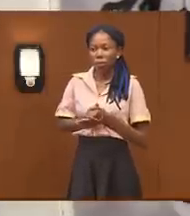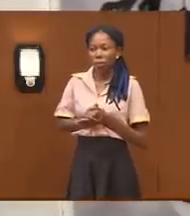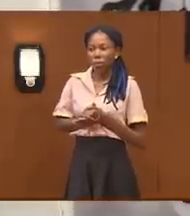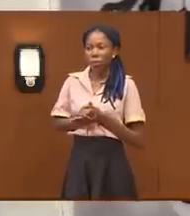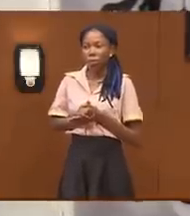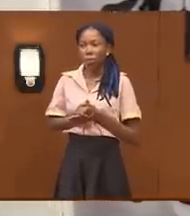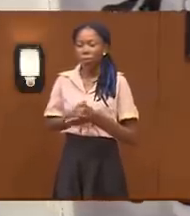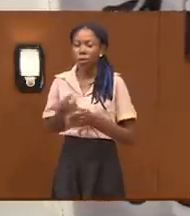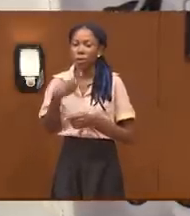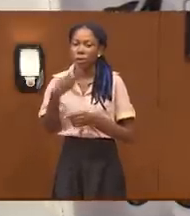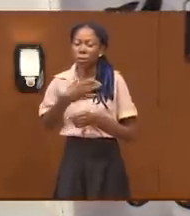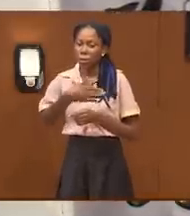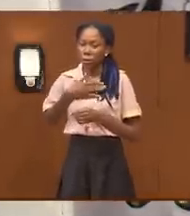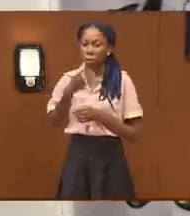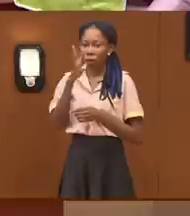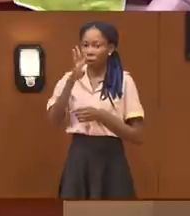Maybe that foremost, you,